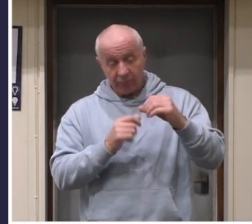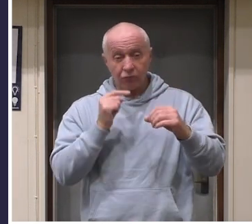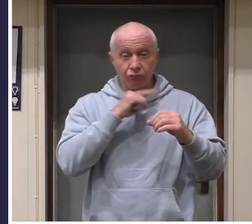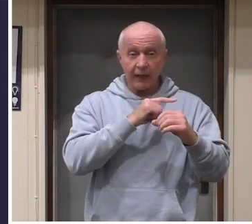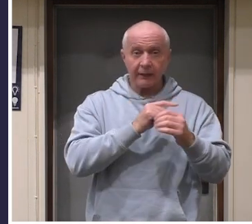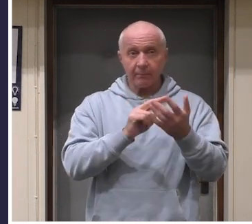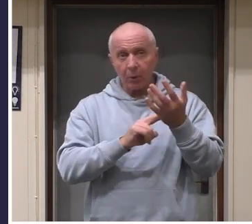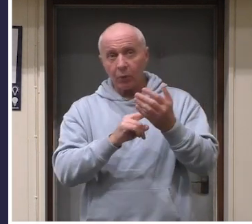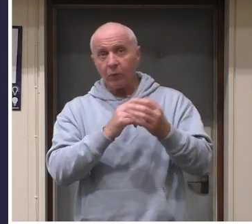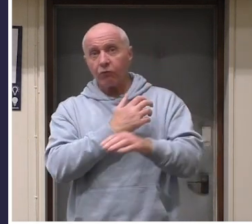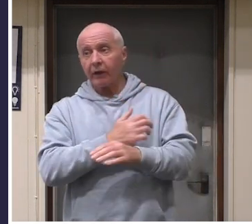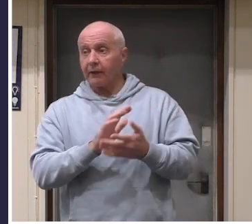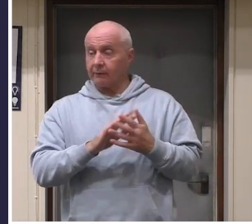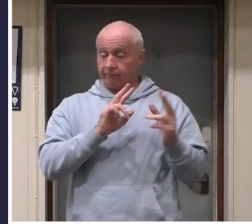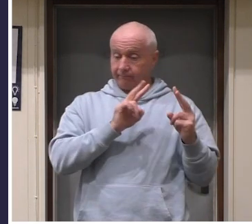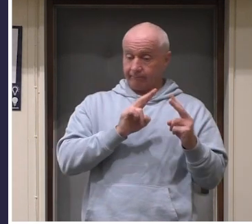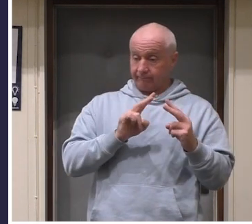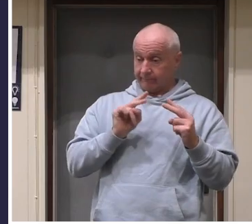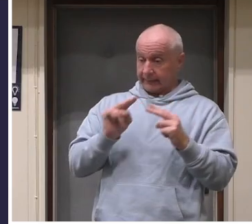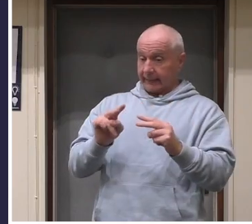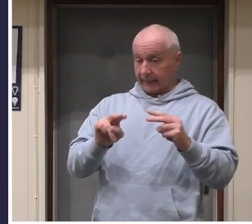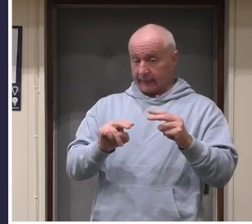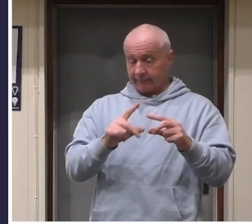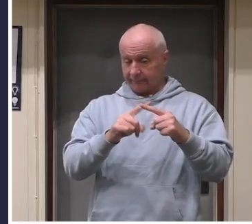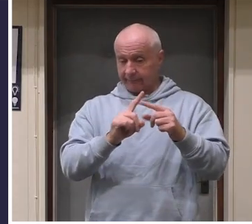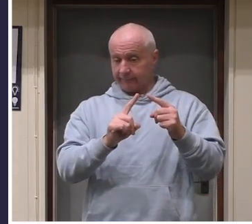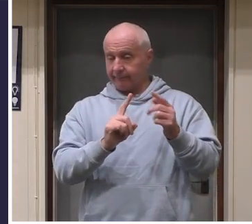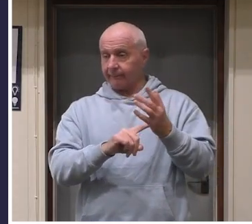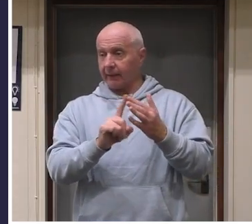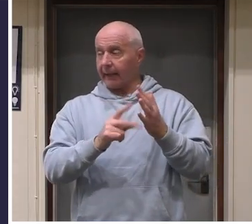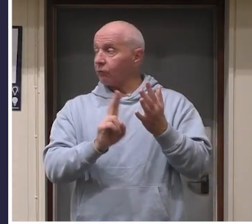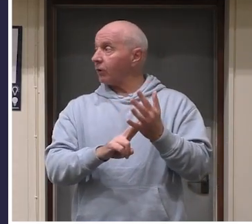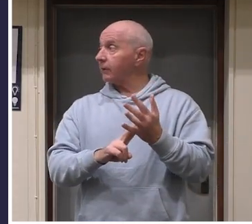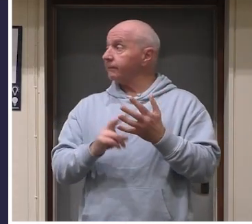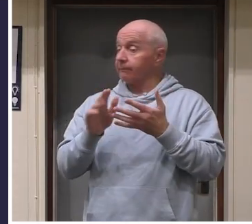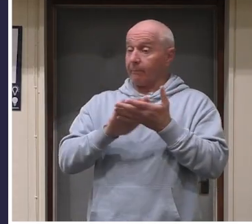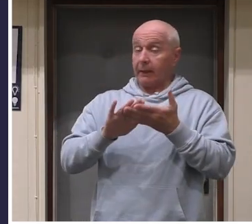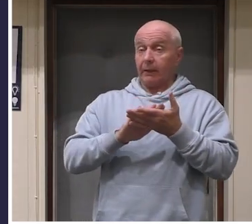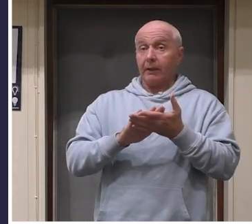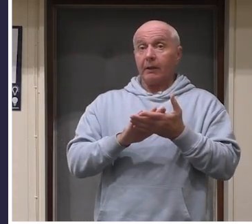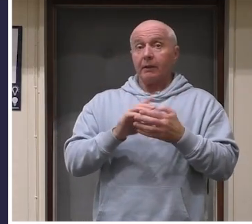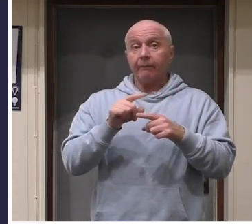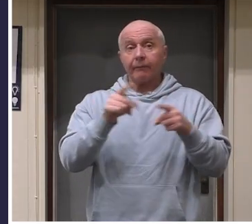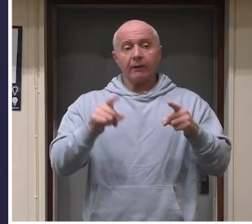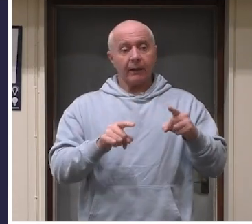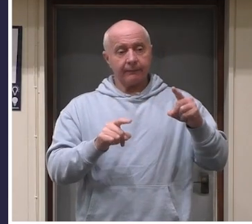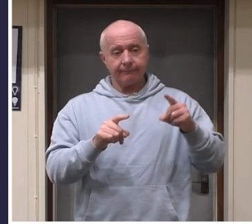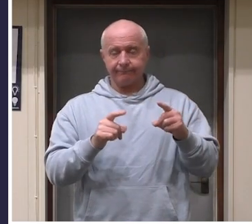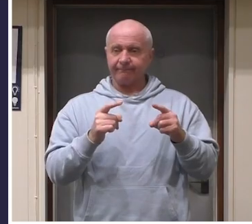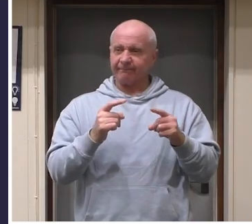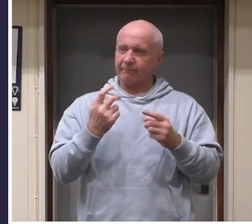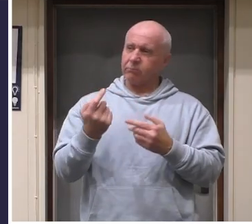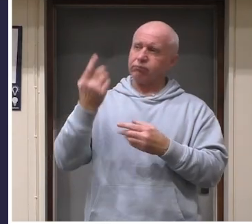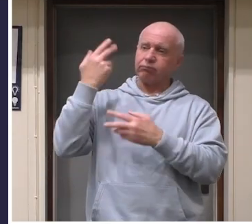green light, he was able to see electrons come out. Which meant that unlike what classical wave theory predicts, which